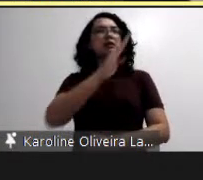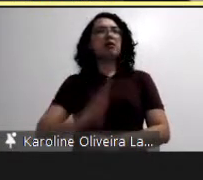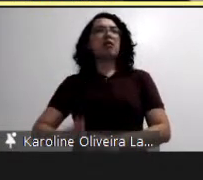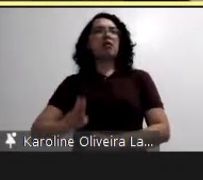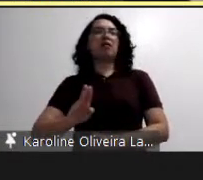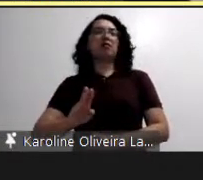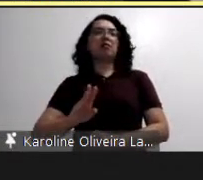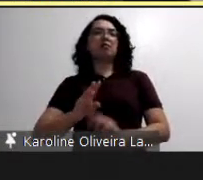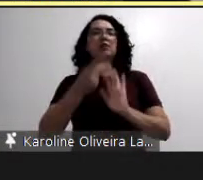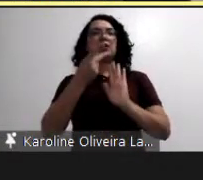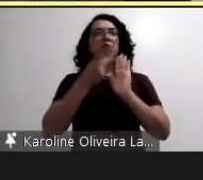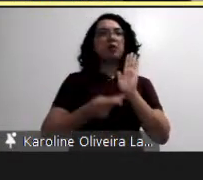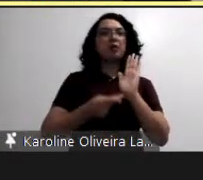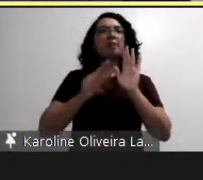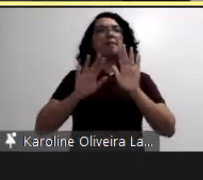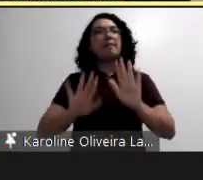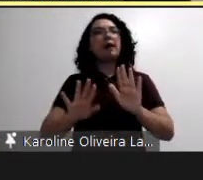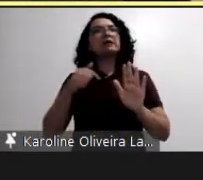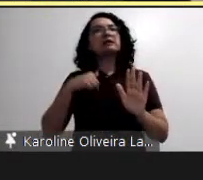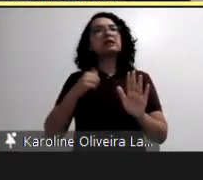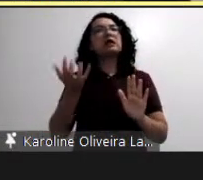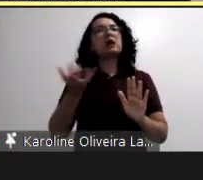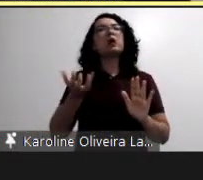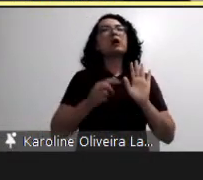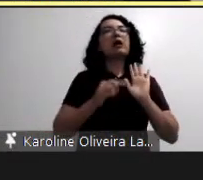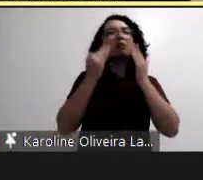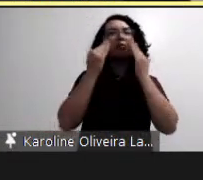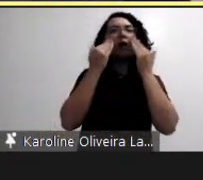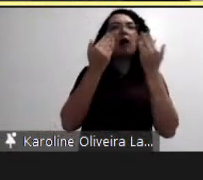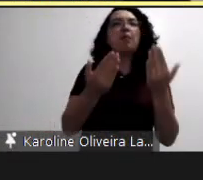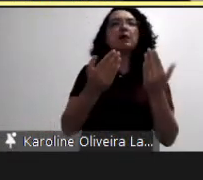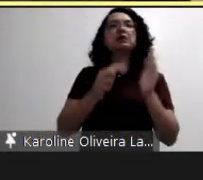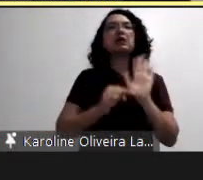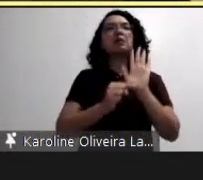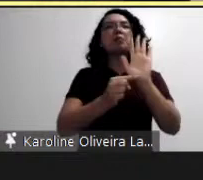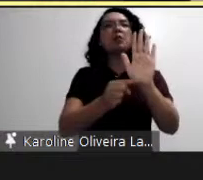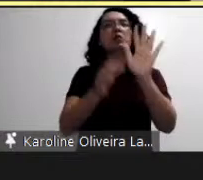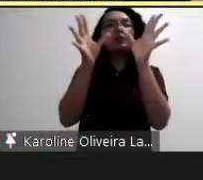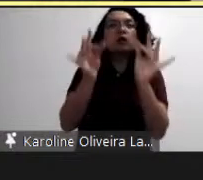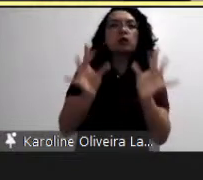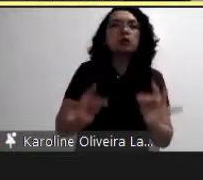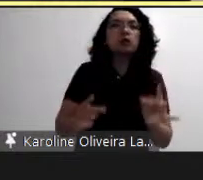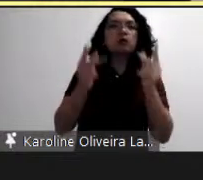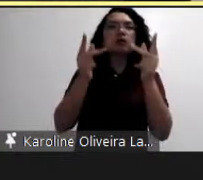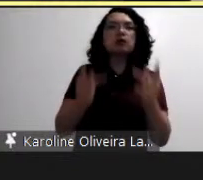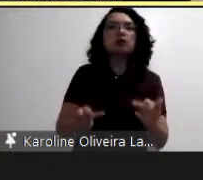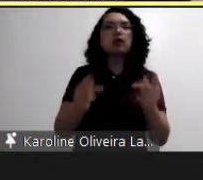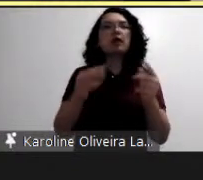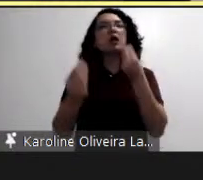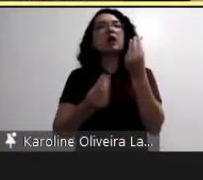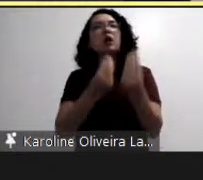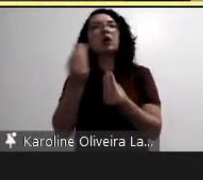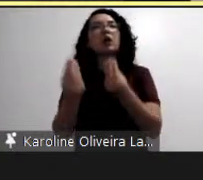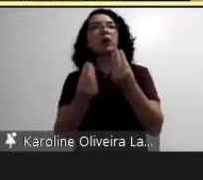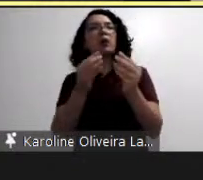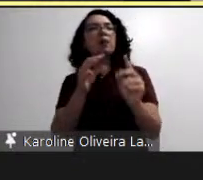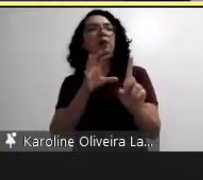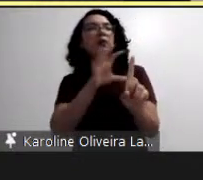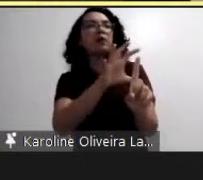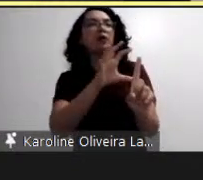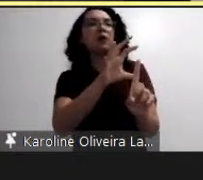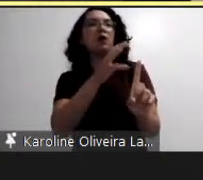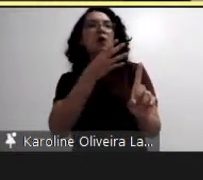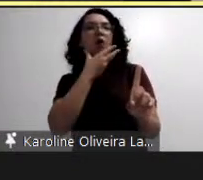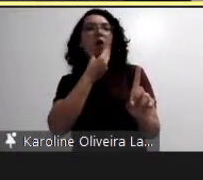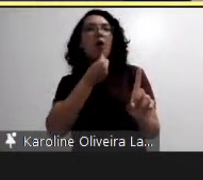the immensely strong influence of especially Niemeyer's work. This is the site plan for the